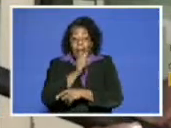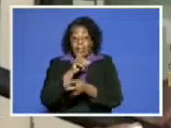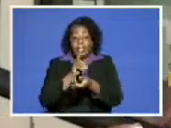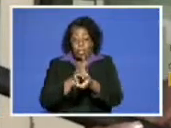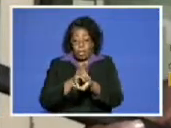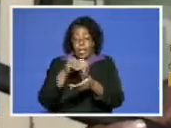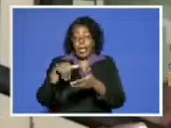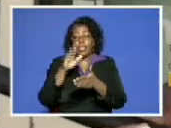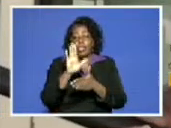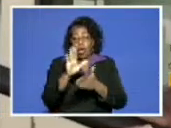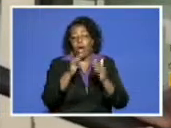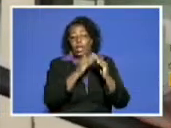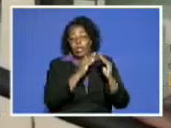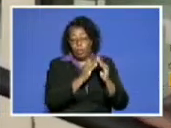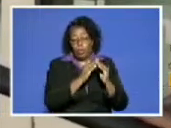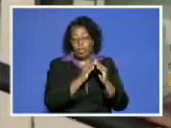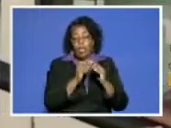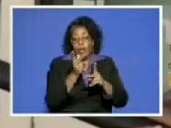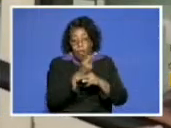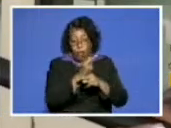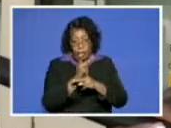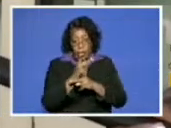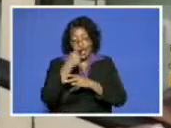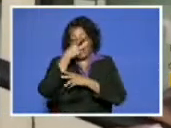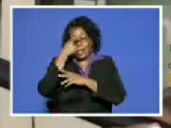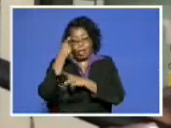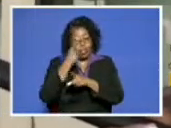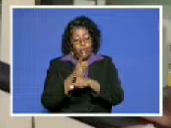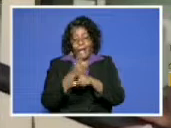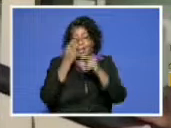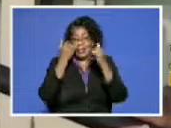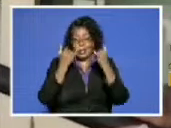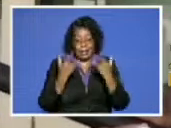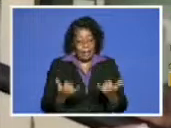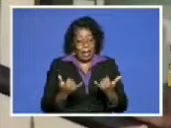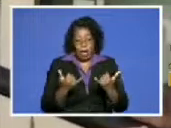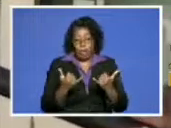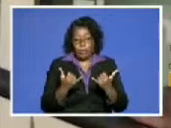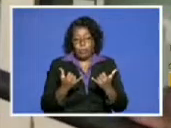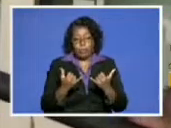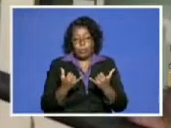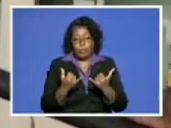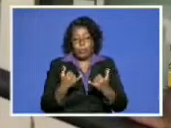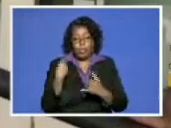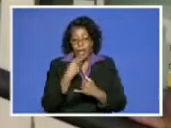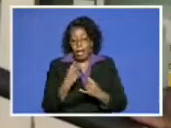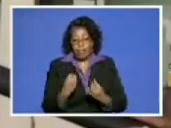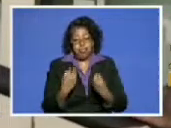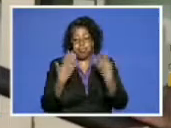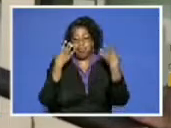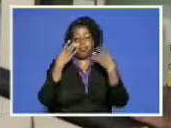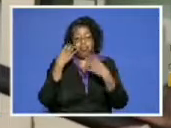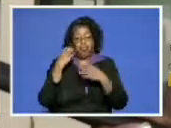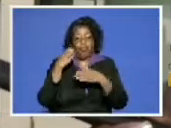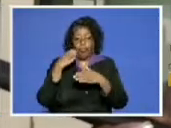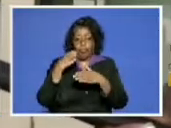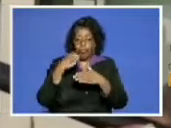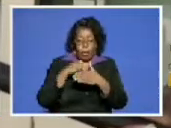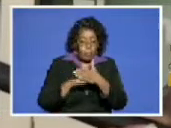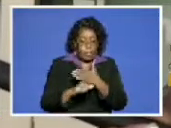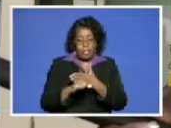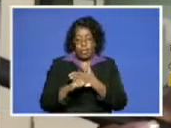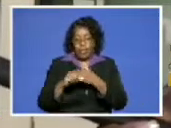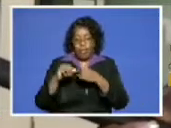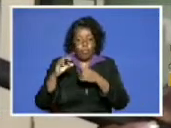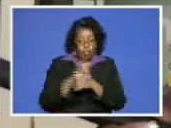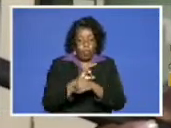in the community to be able to seek care, because right now we are bursting at the seams in terms of our admission. So the media